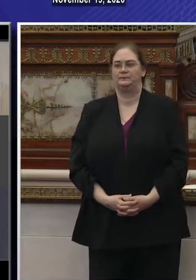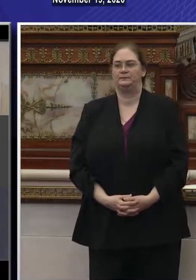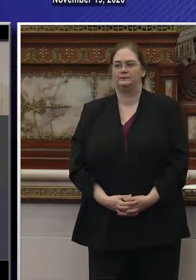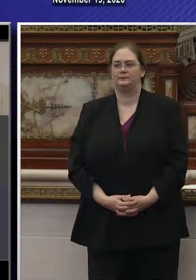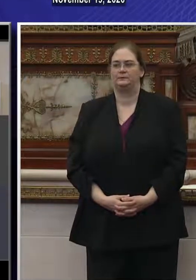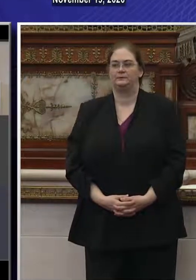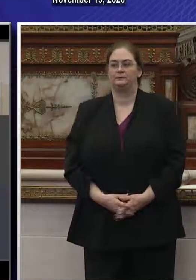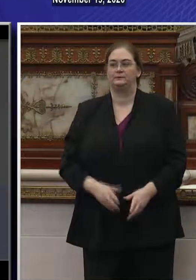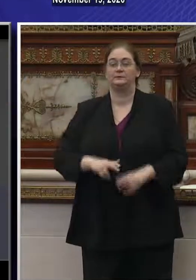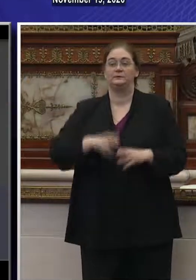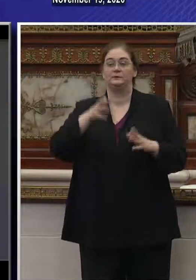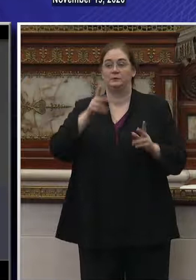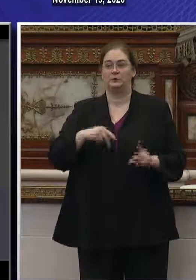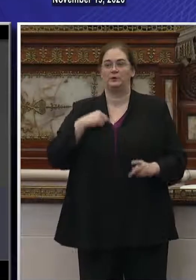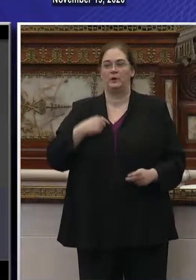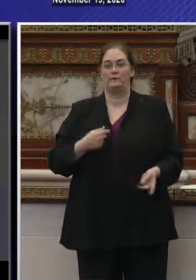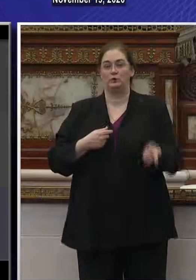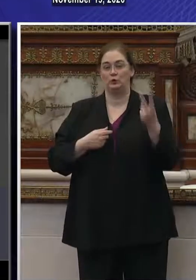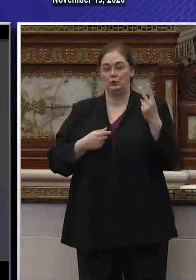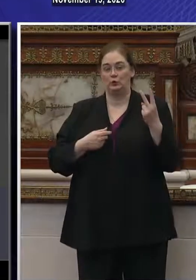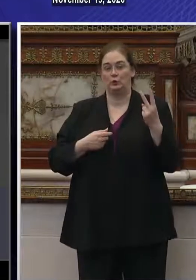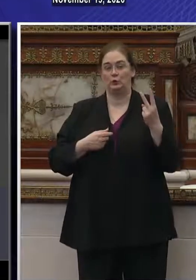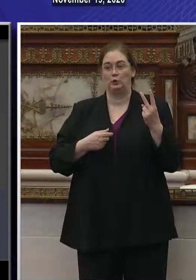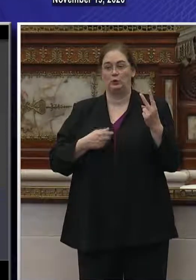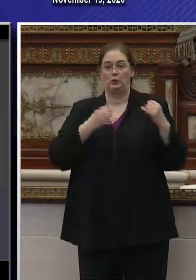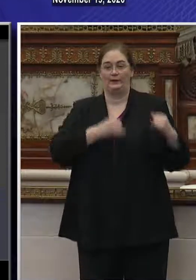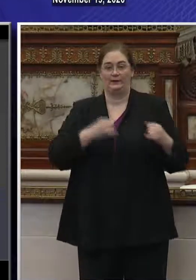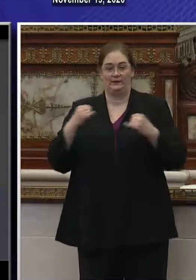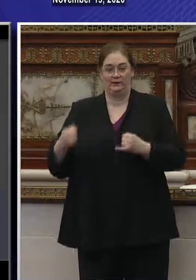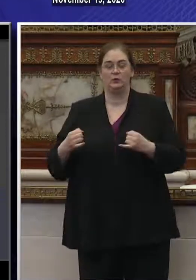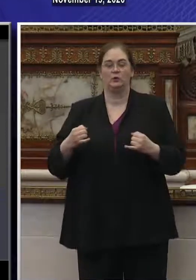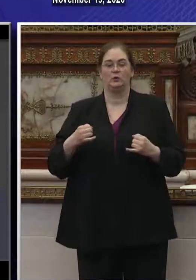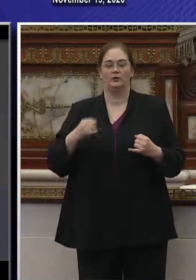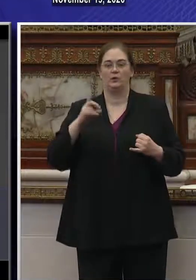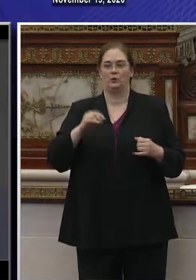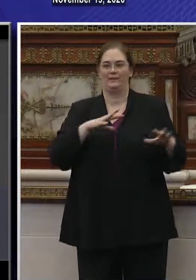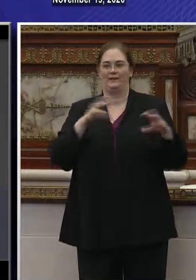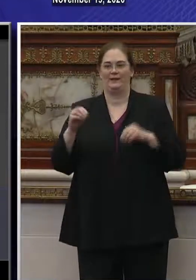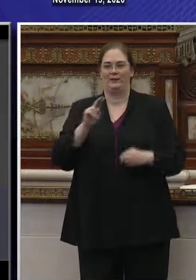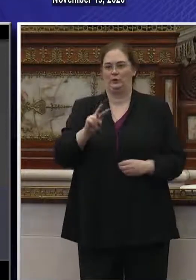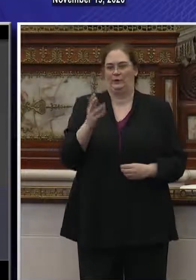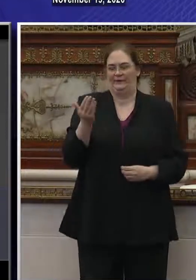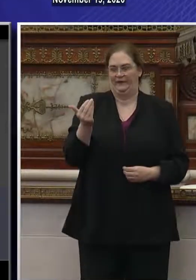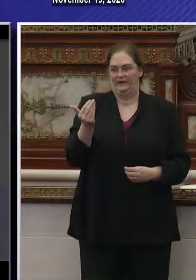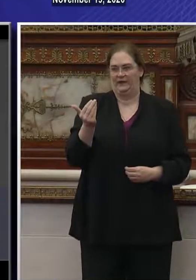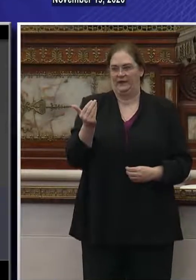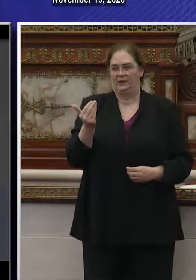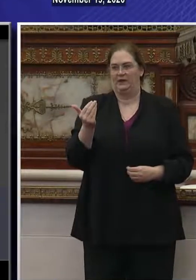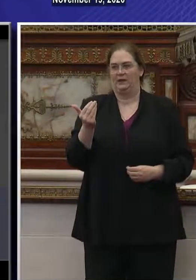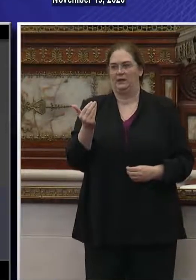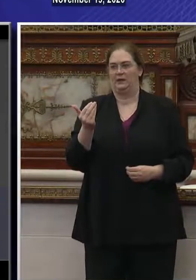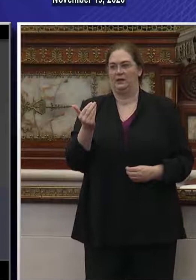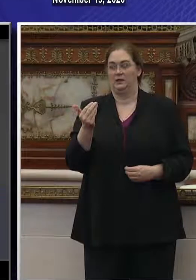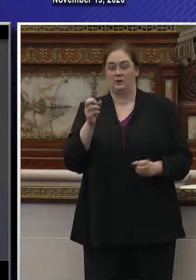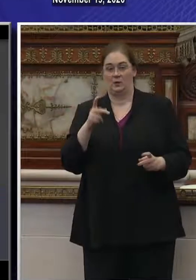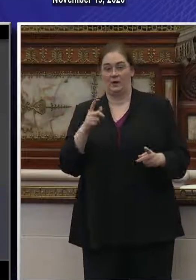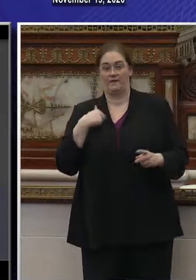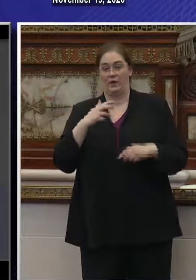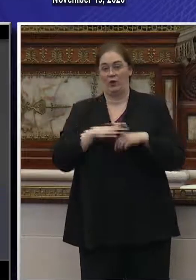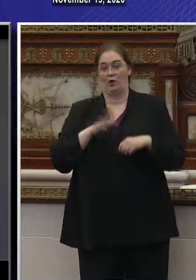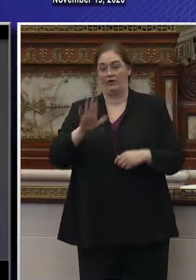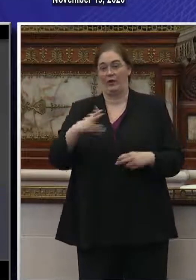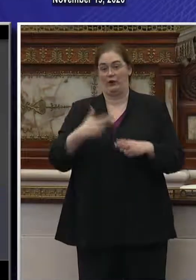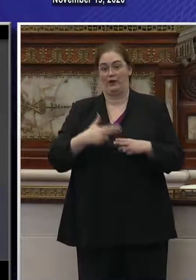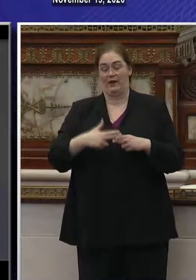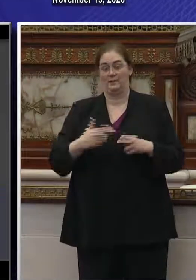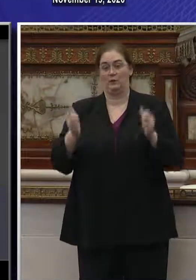Madam Chair, there are 2 individuals that do have to leave at 2:15. Is it okay if I call their